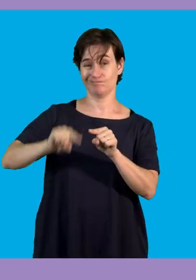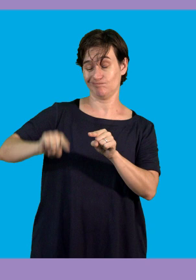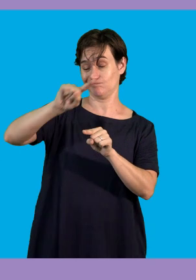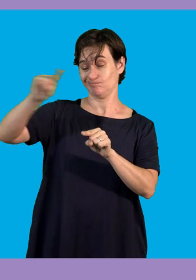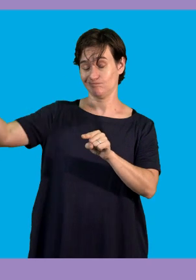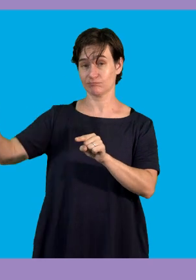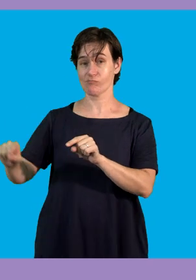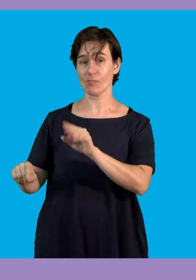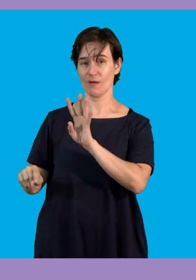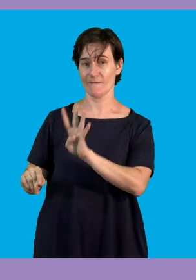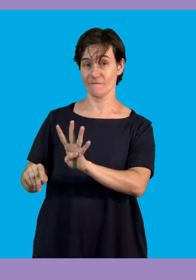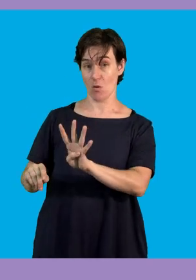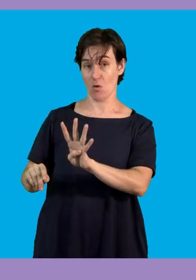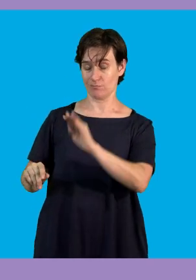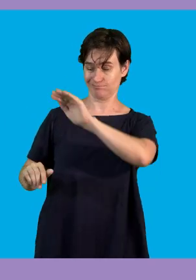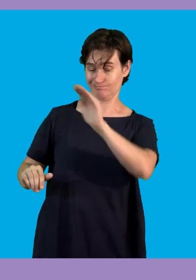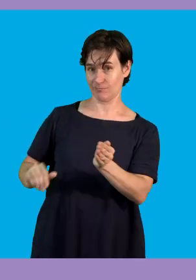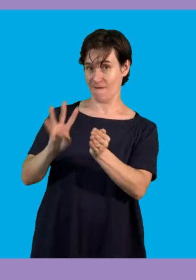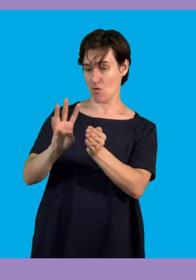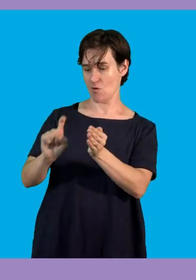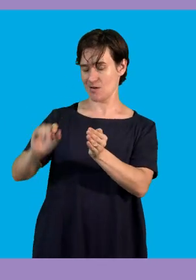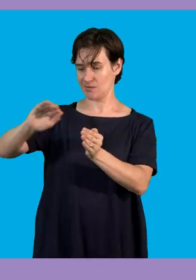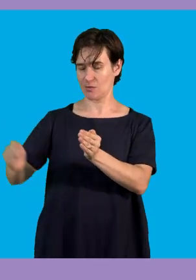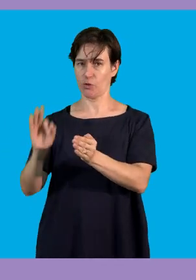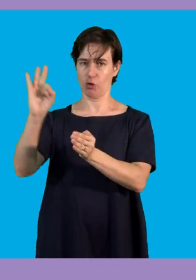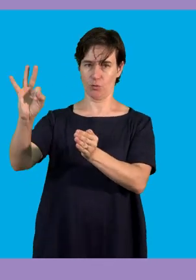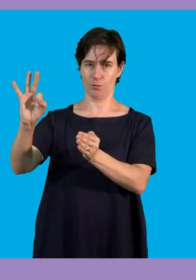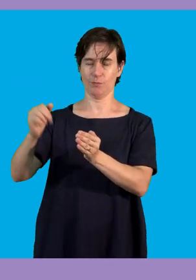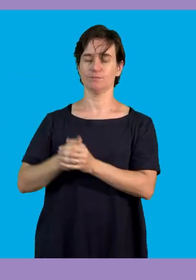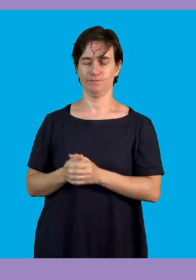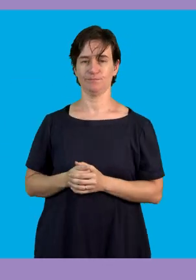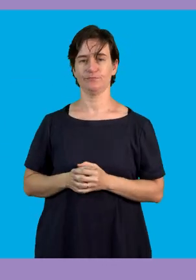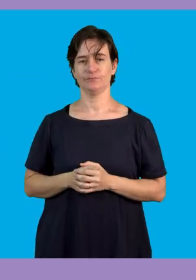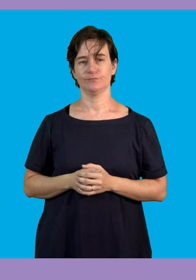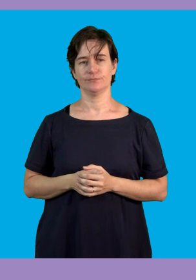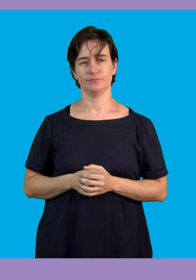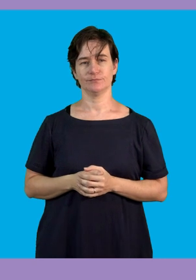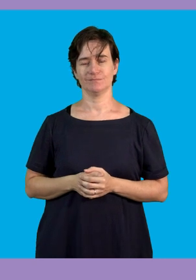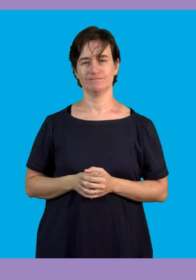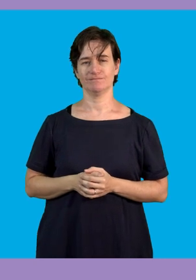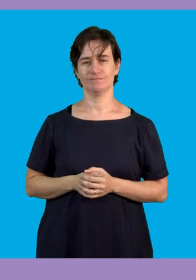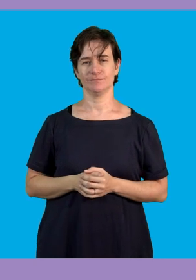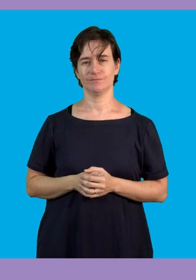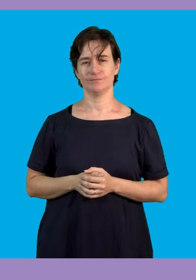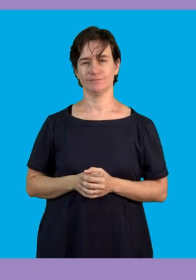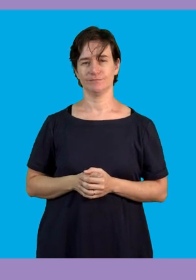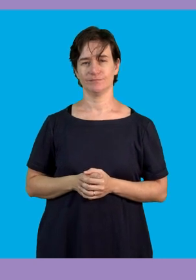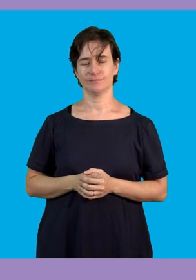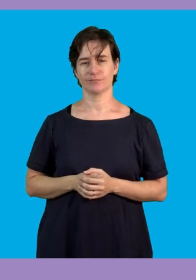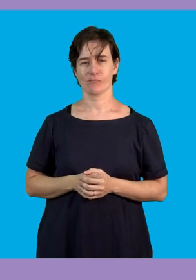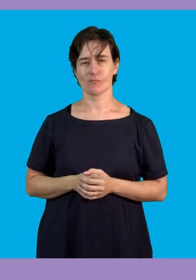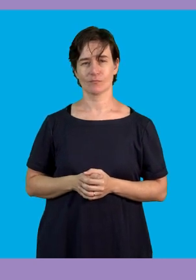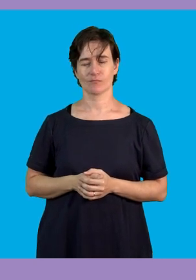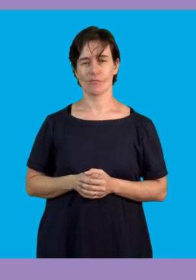4x cubed under the cube root sign. And then that would give us